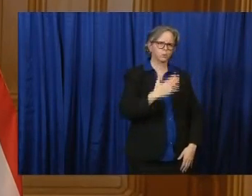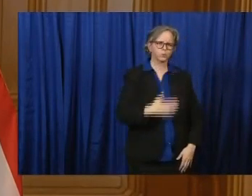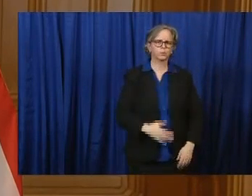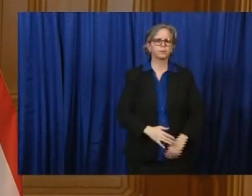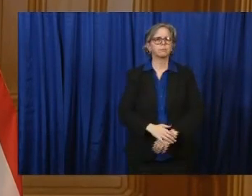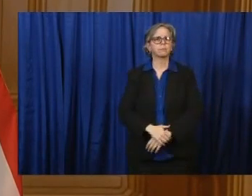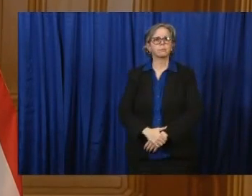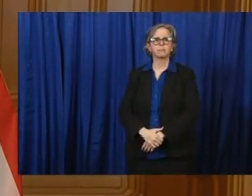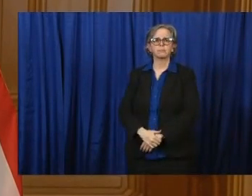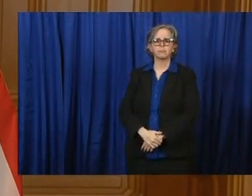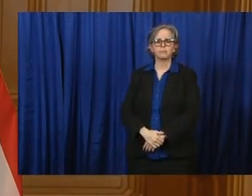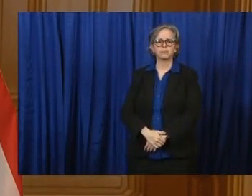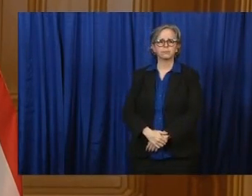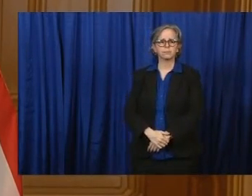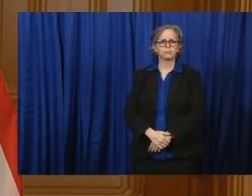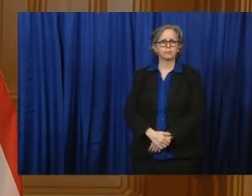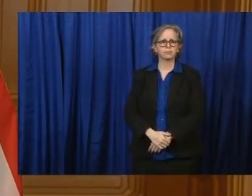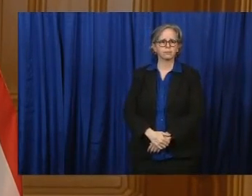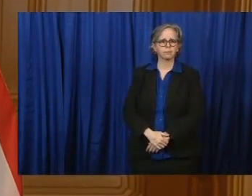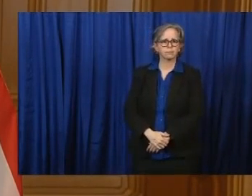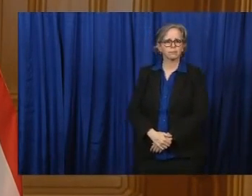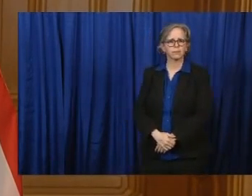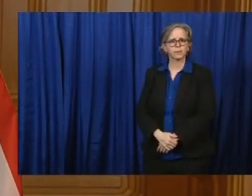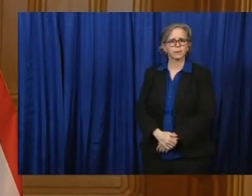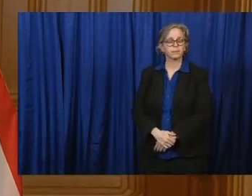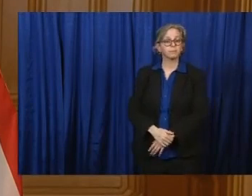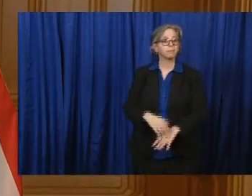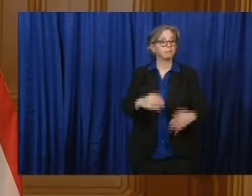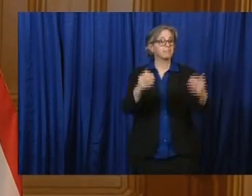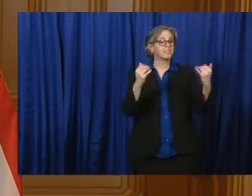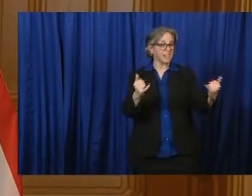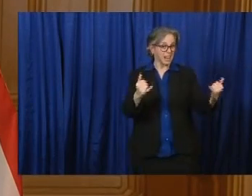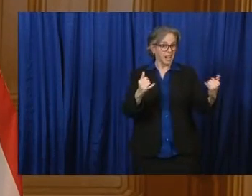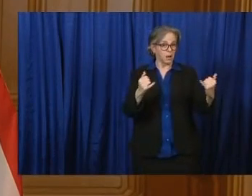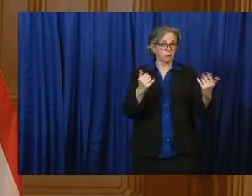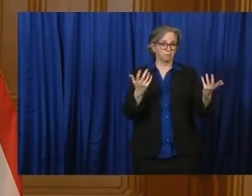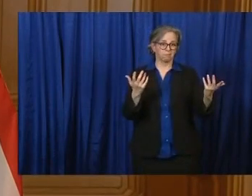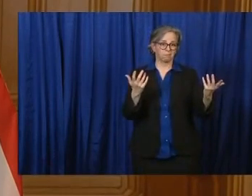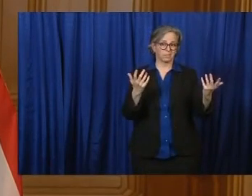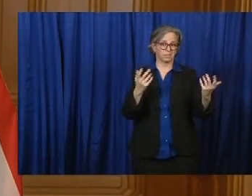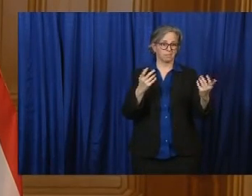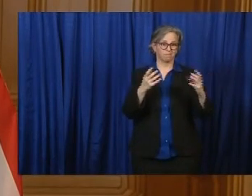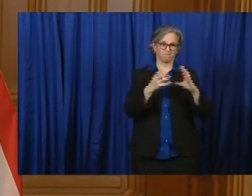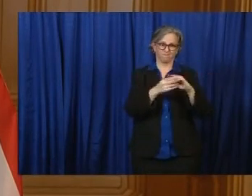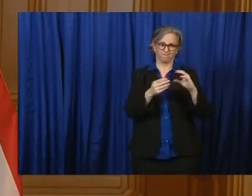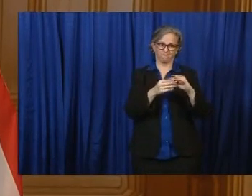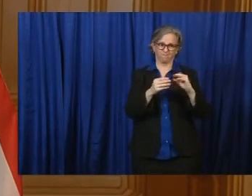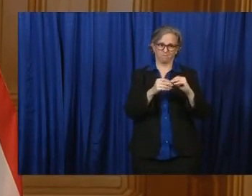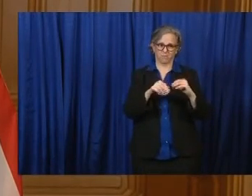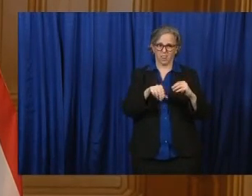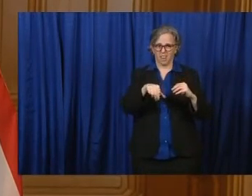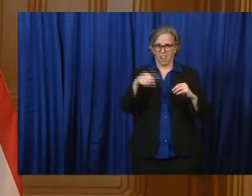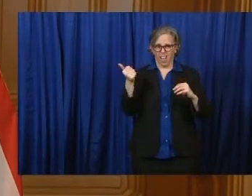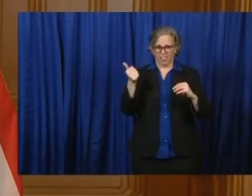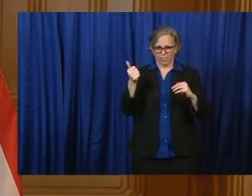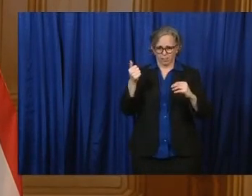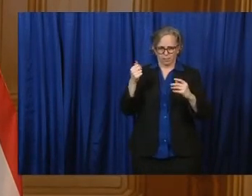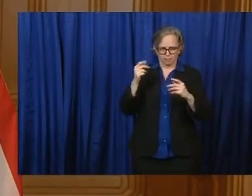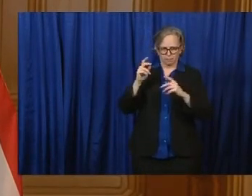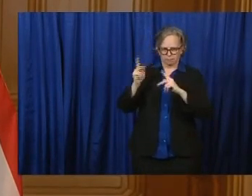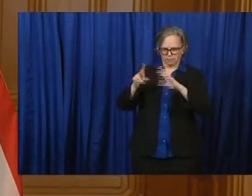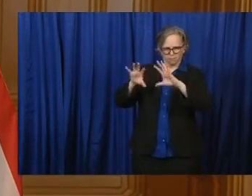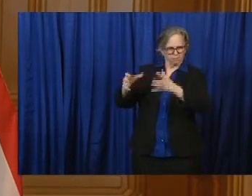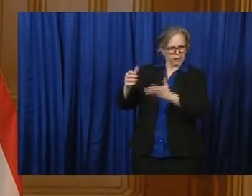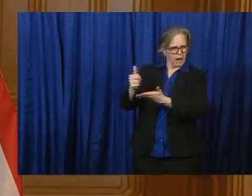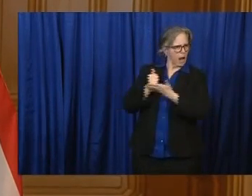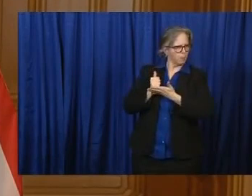Let me now talk a little bit about another effort that's going on to get us ready, and that is some work that's being